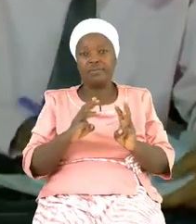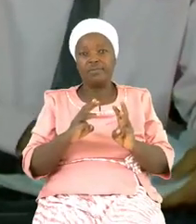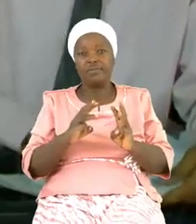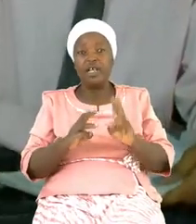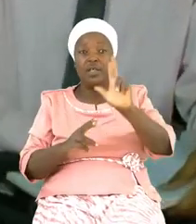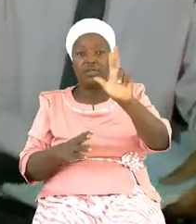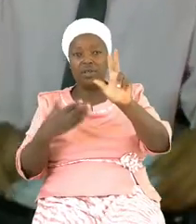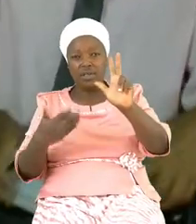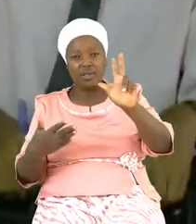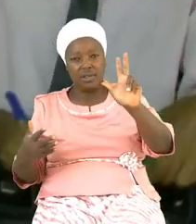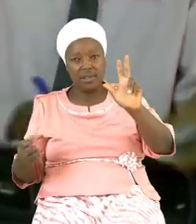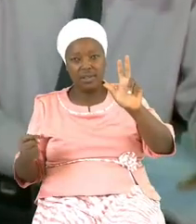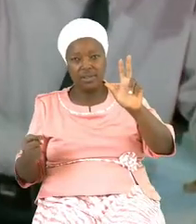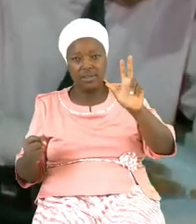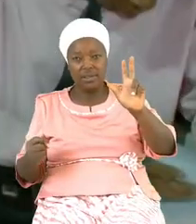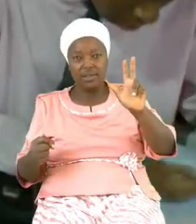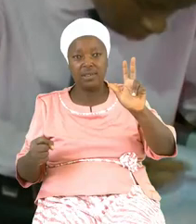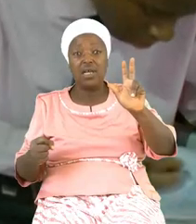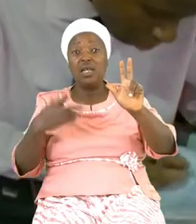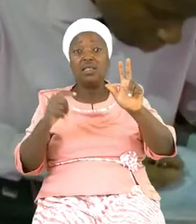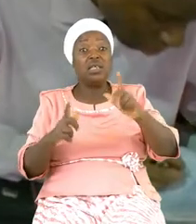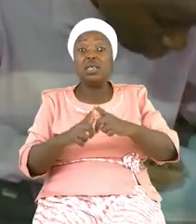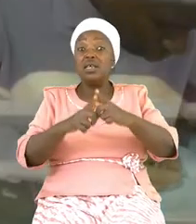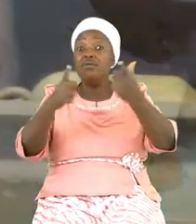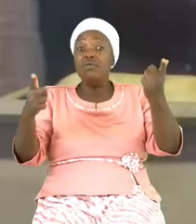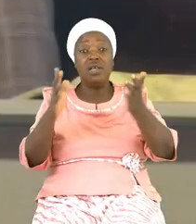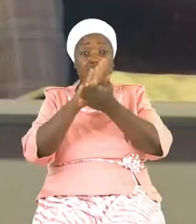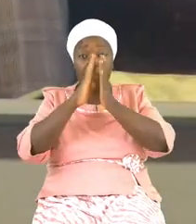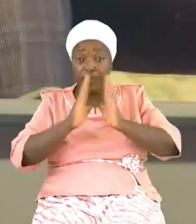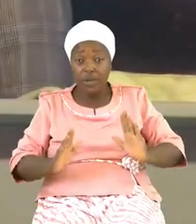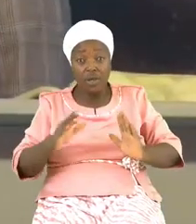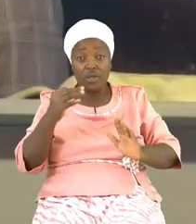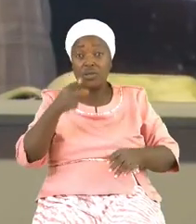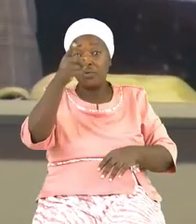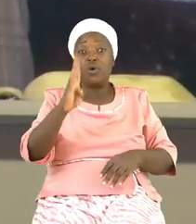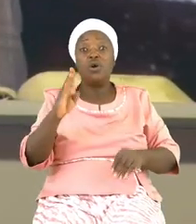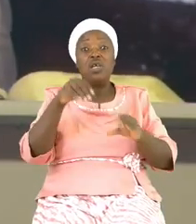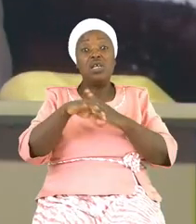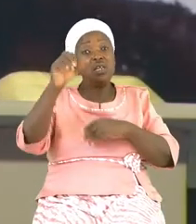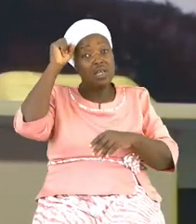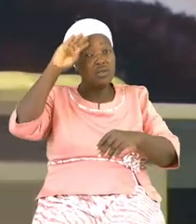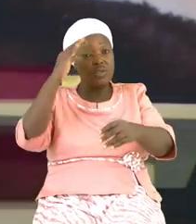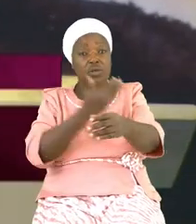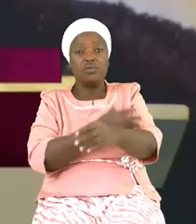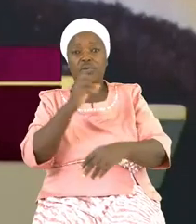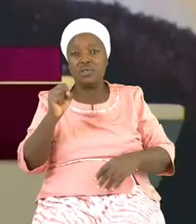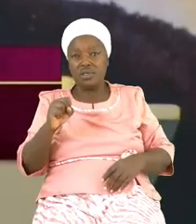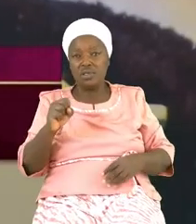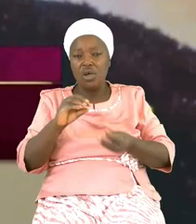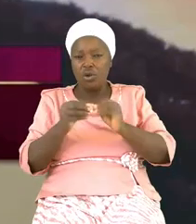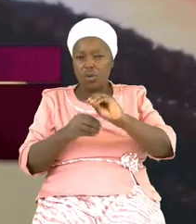things. The surpassing peace of God in his sons. Number two,